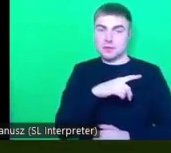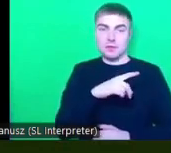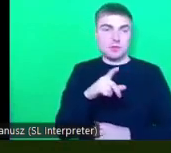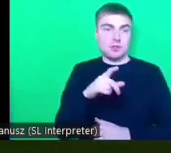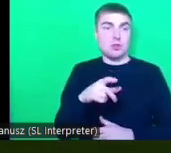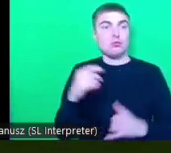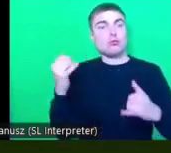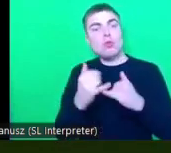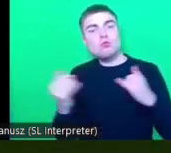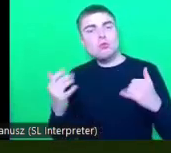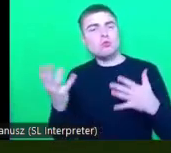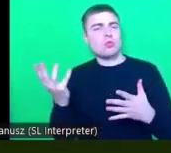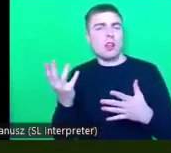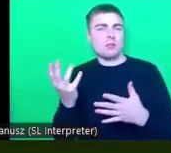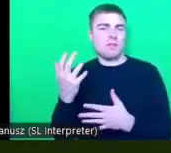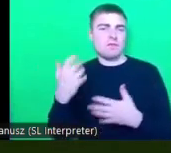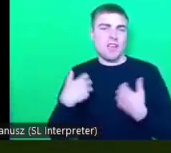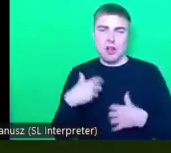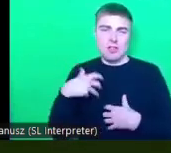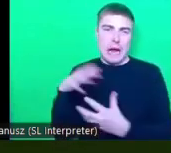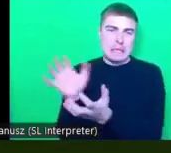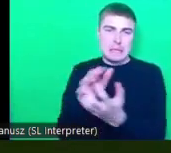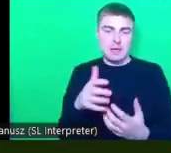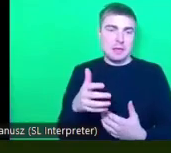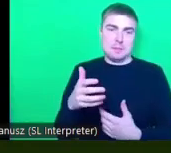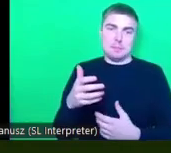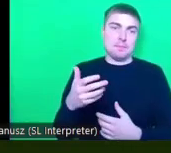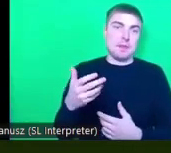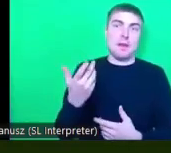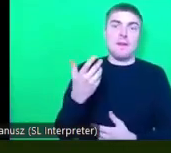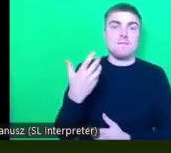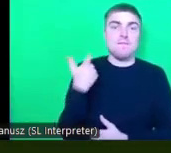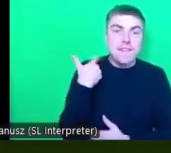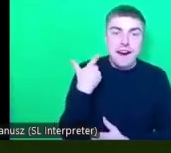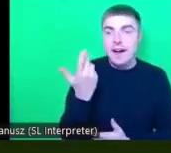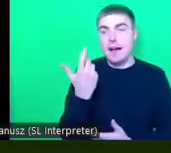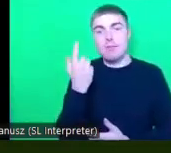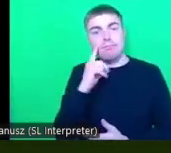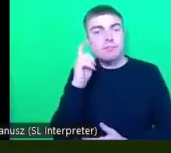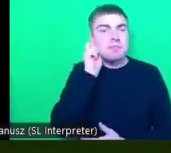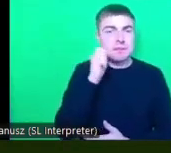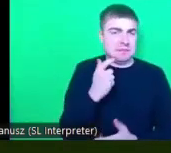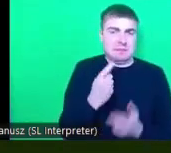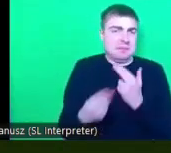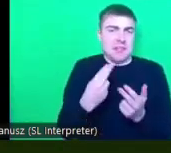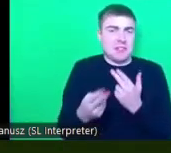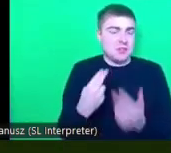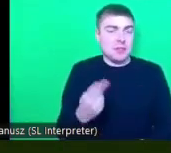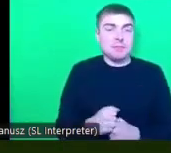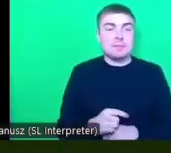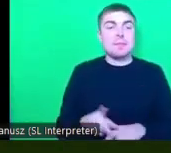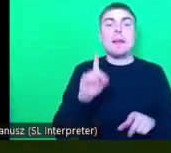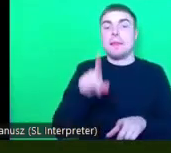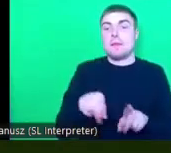mainly killing calves. And also the availability of other large predator in the ecosystem, and